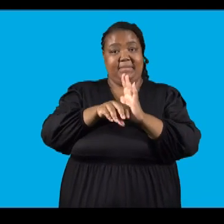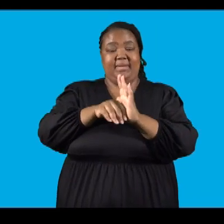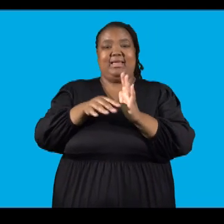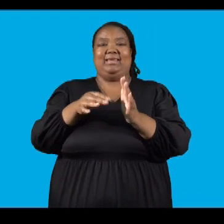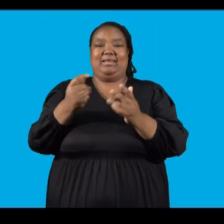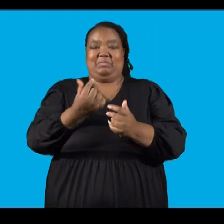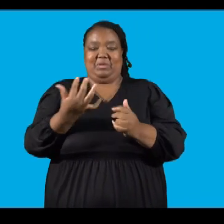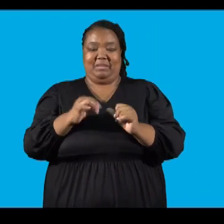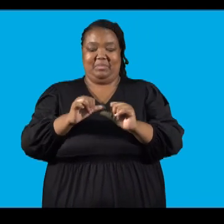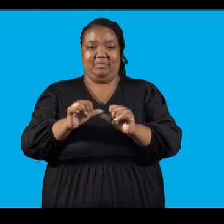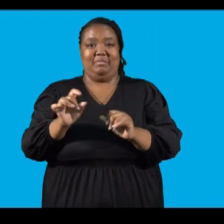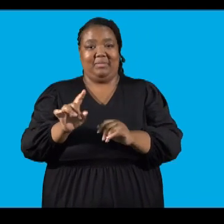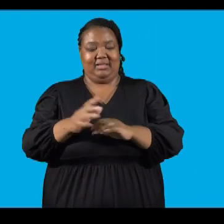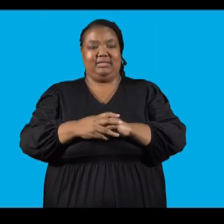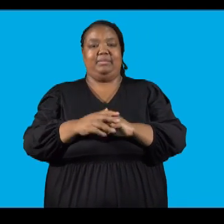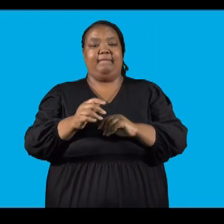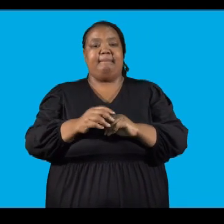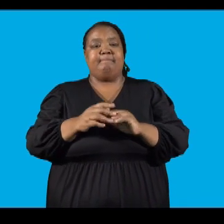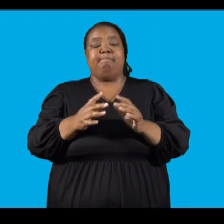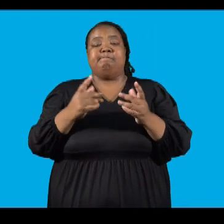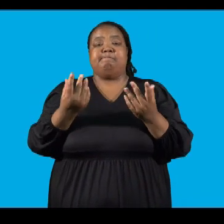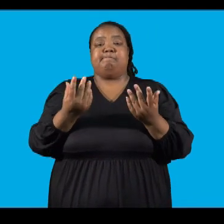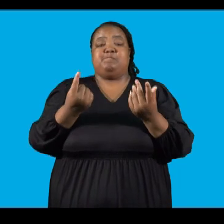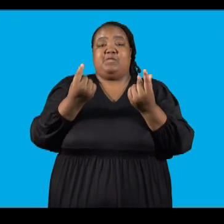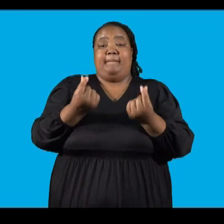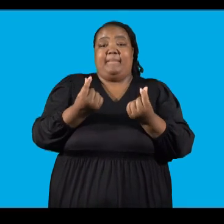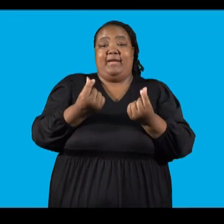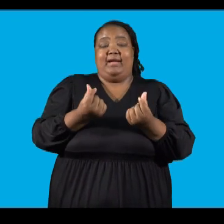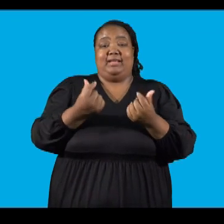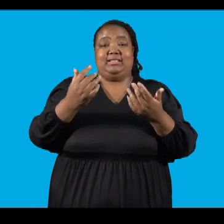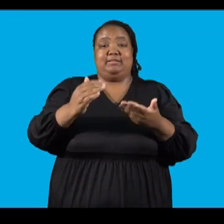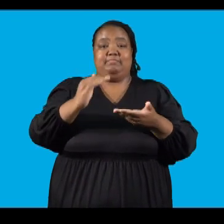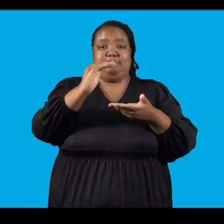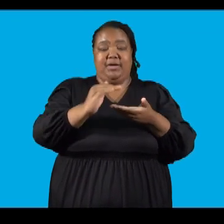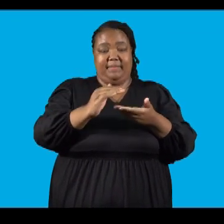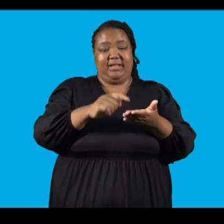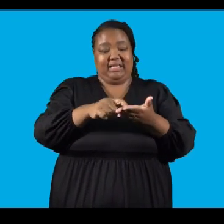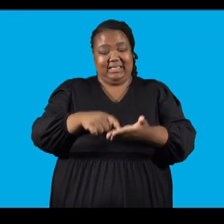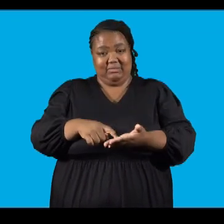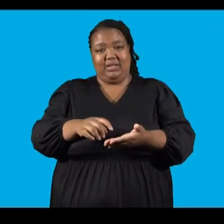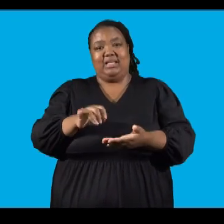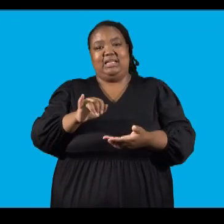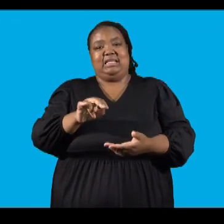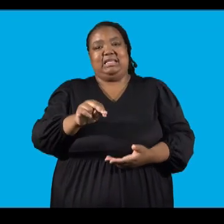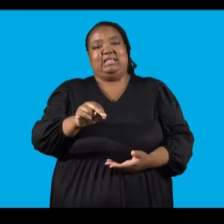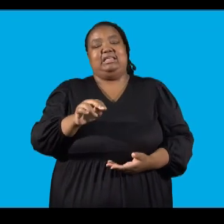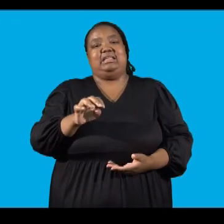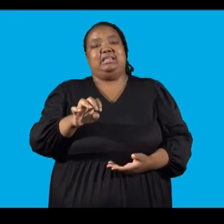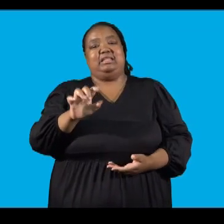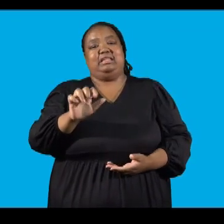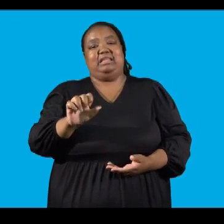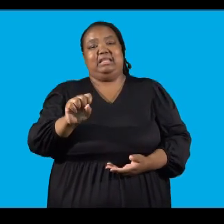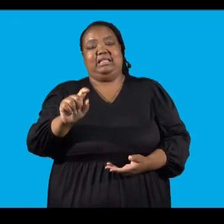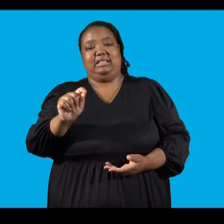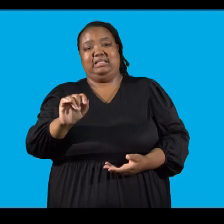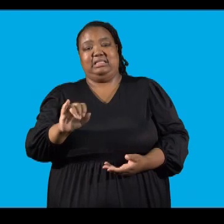sell at the market price. Let us look at a price decrease. Reducing the price, demand is inelastic. In